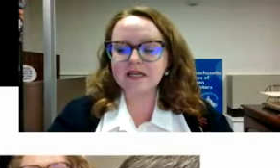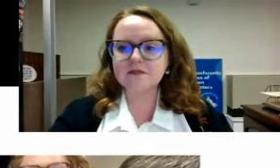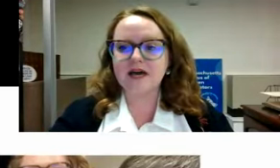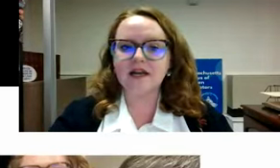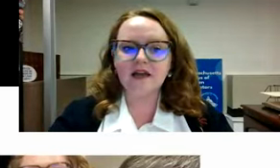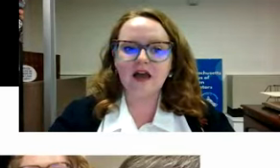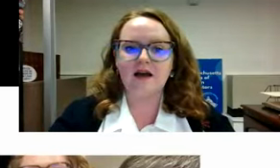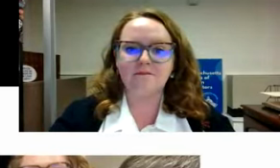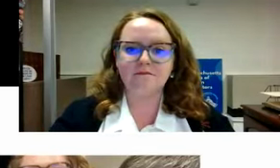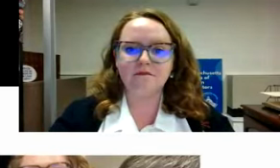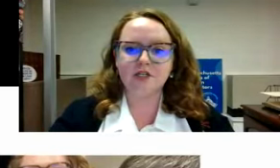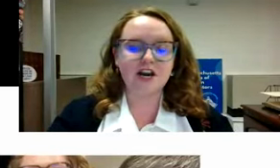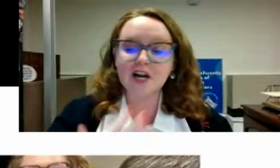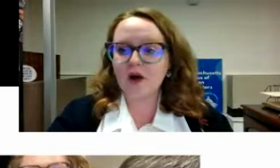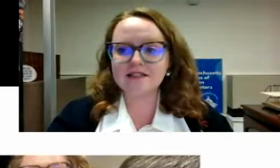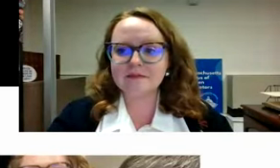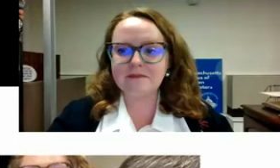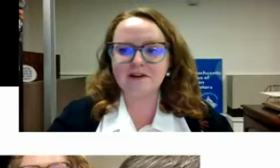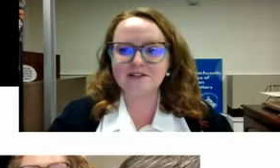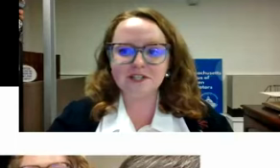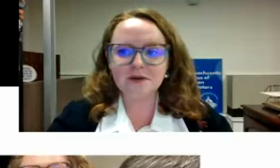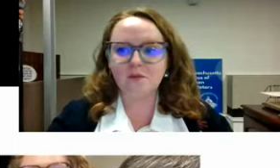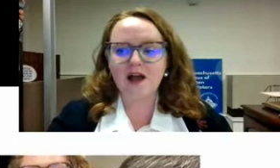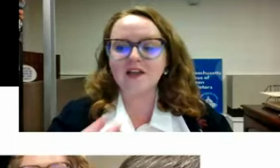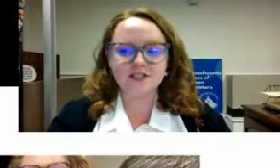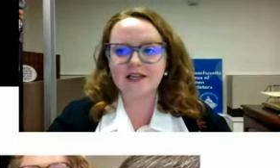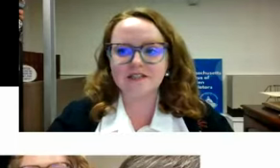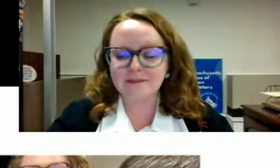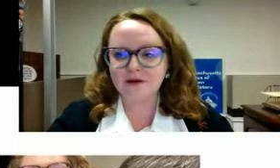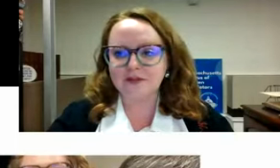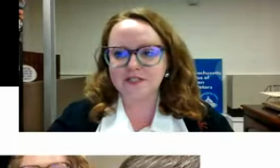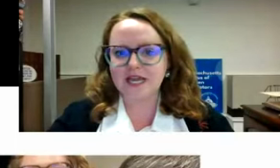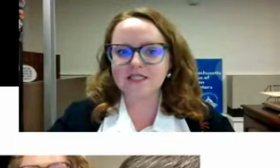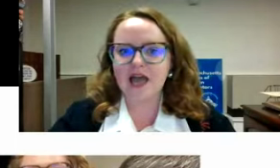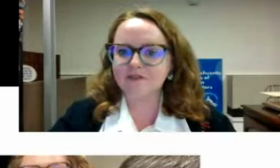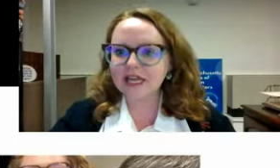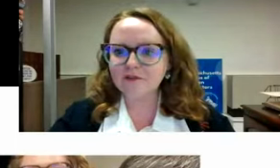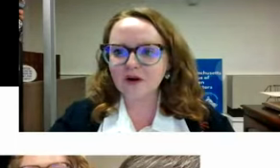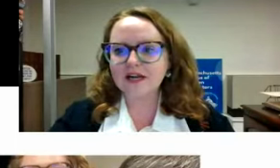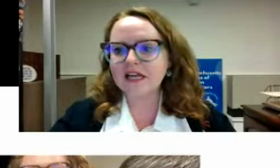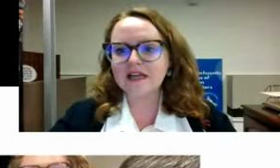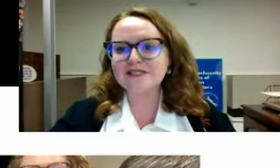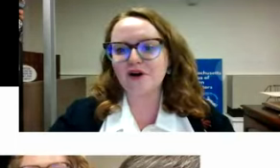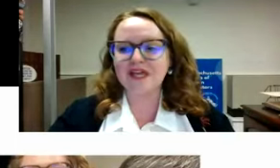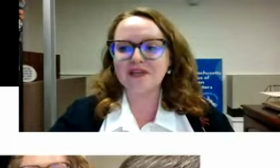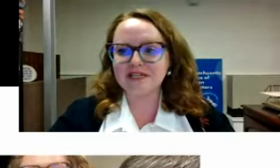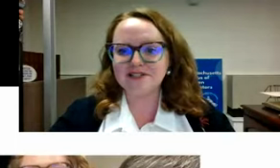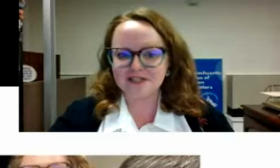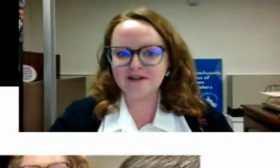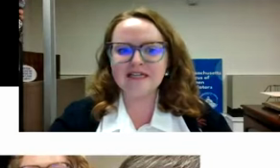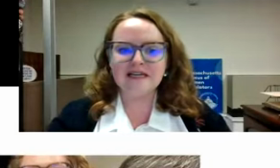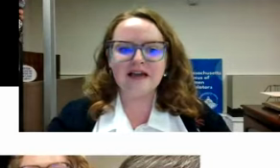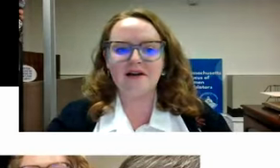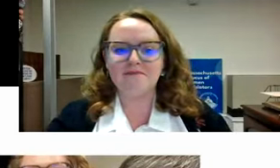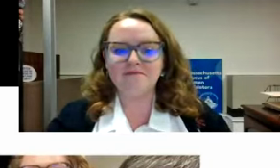policy space, but sharing why something matters to you and why you're taking time out of your day to advocate for it is all that you need to